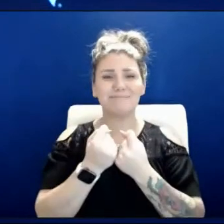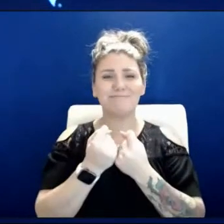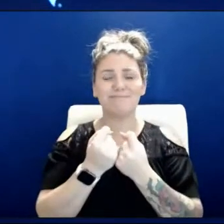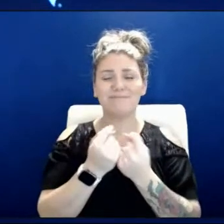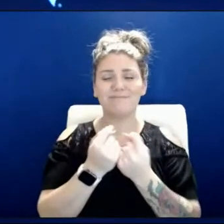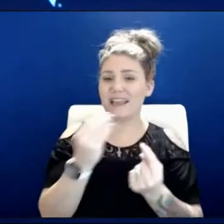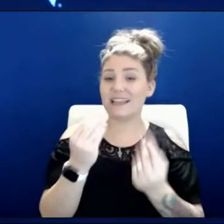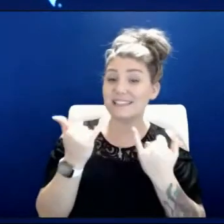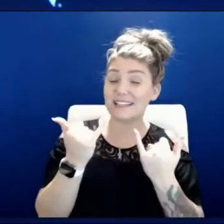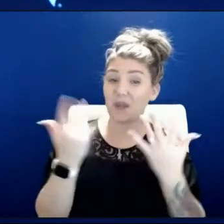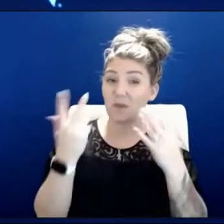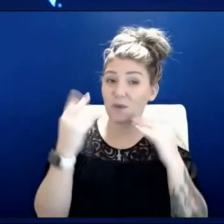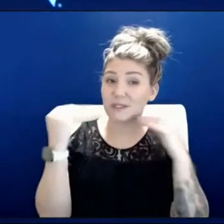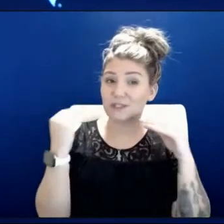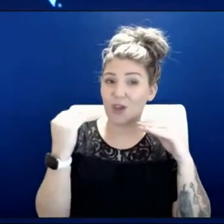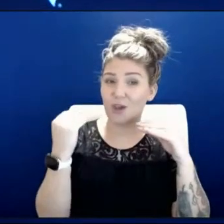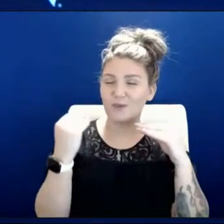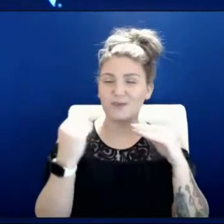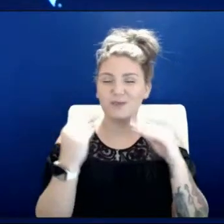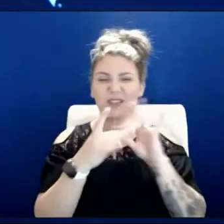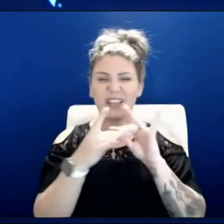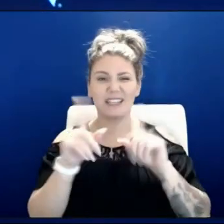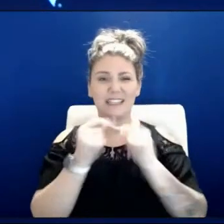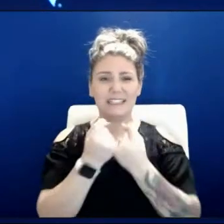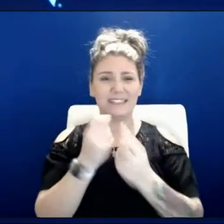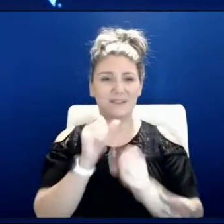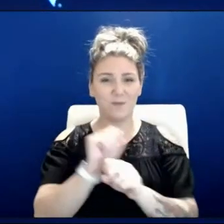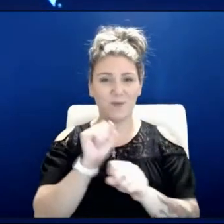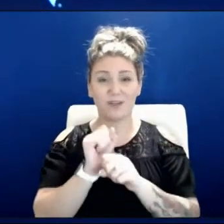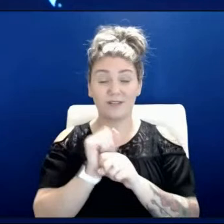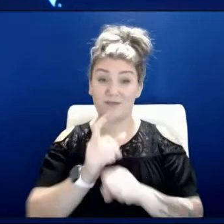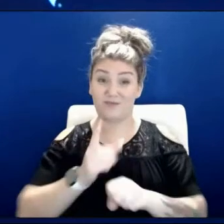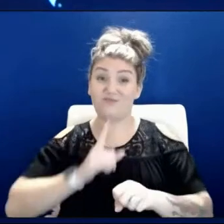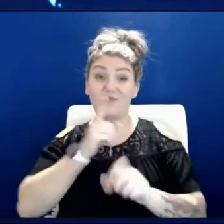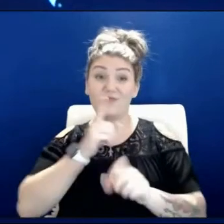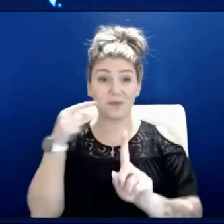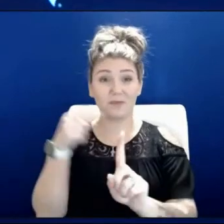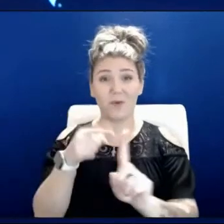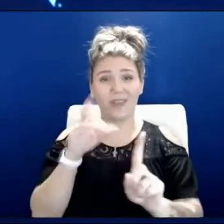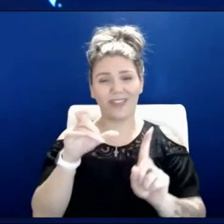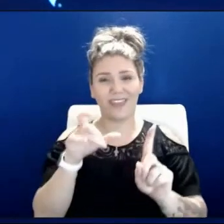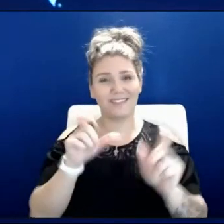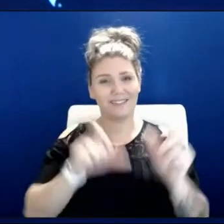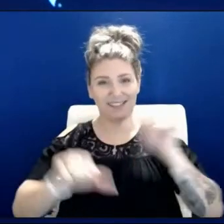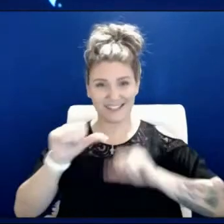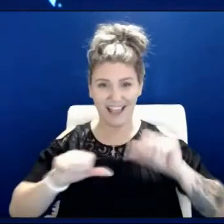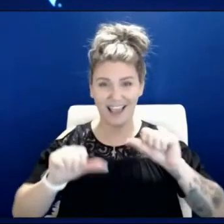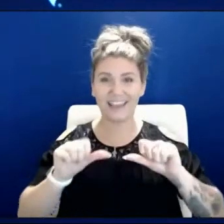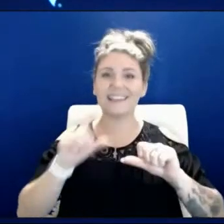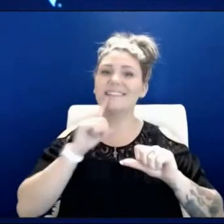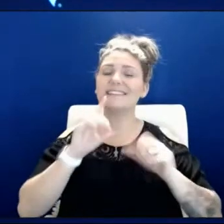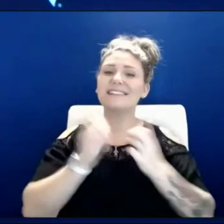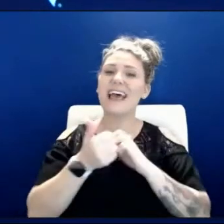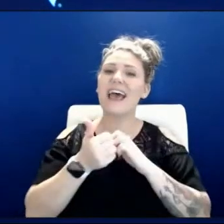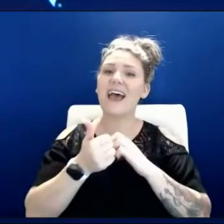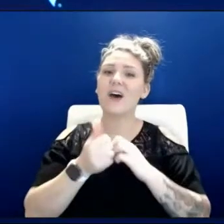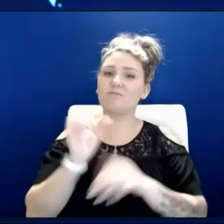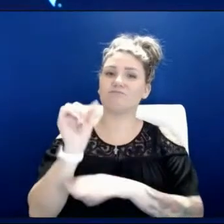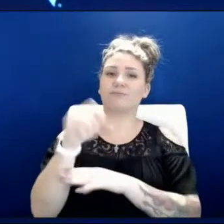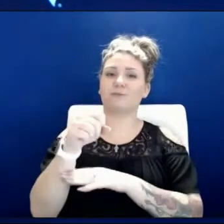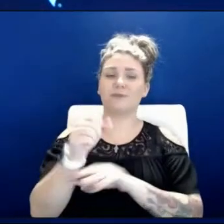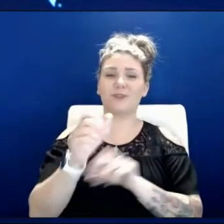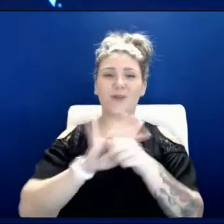you was about teamwork. And ultimately, that's what science is. That's how we can beat the pandemic, when we work